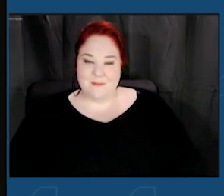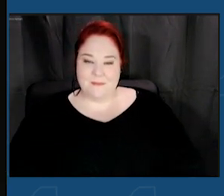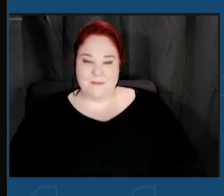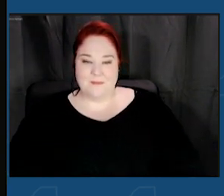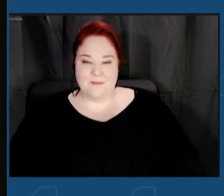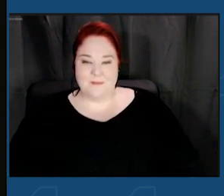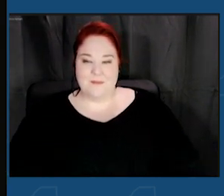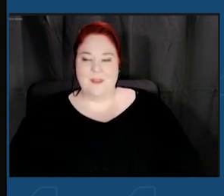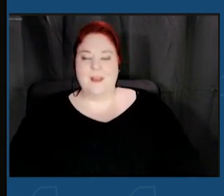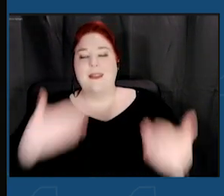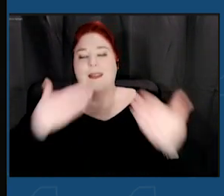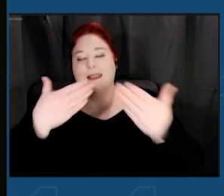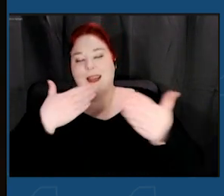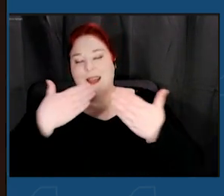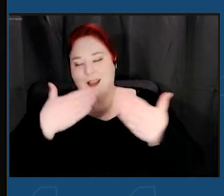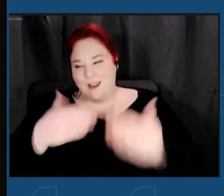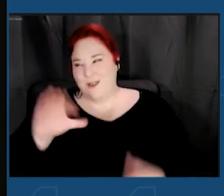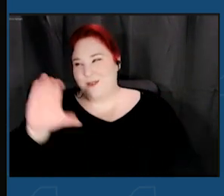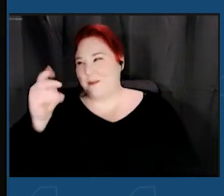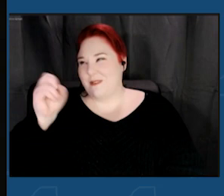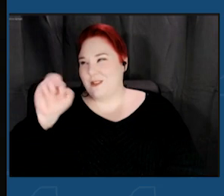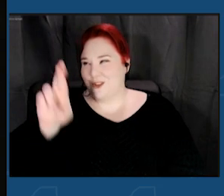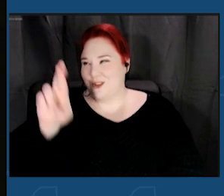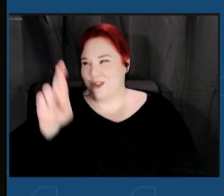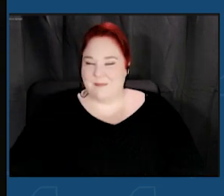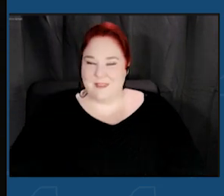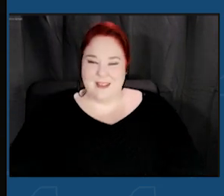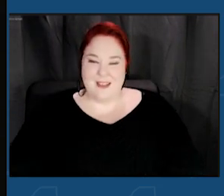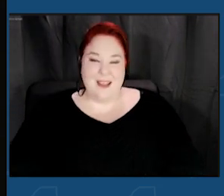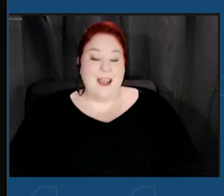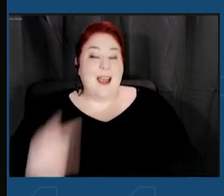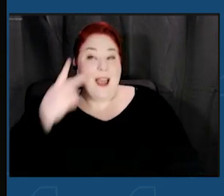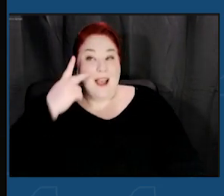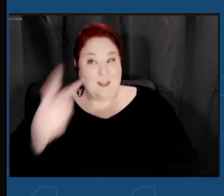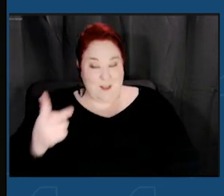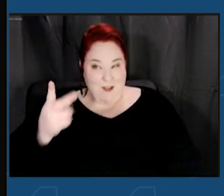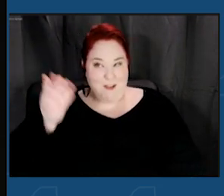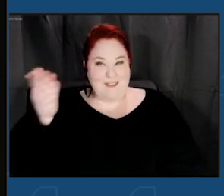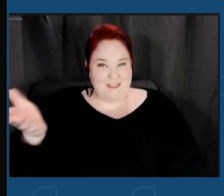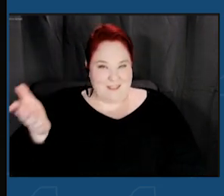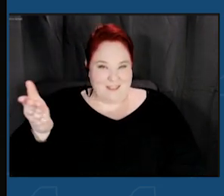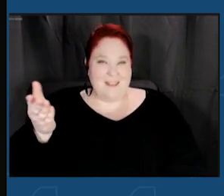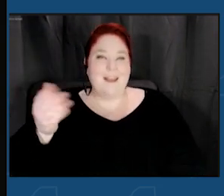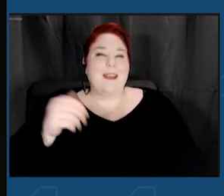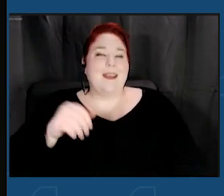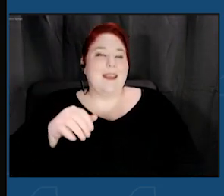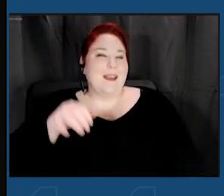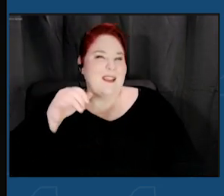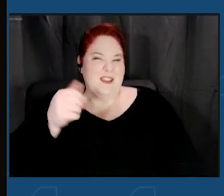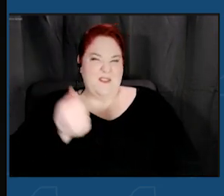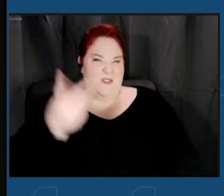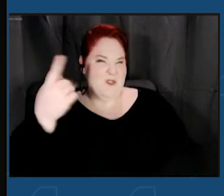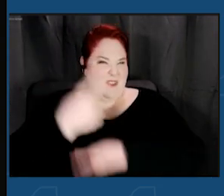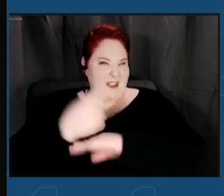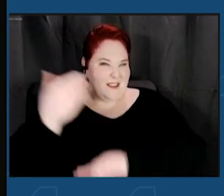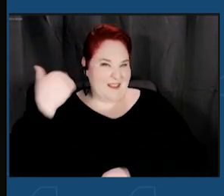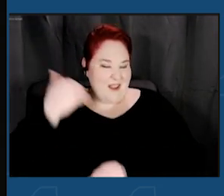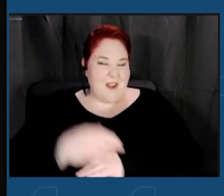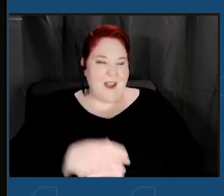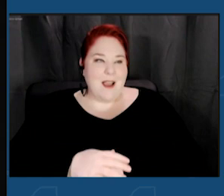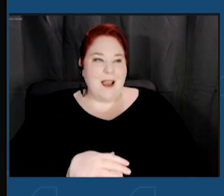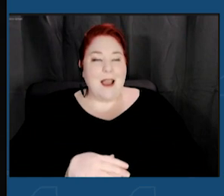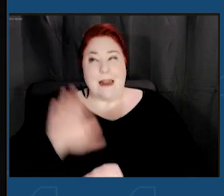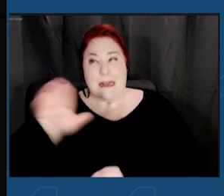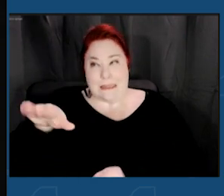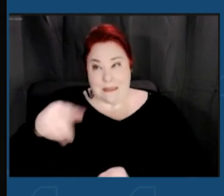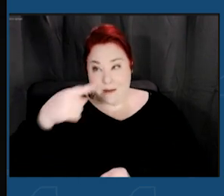Thank you, Commissioner. I saw the Commissioner at the State of the State the other day and said, "Can you come to this? It's